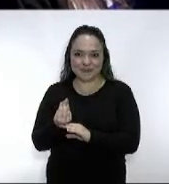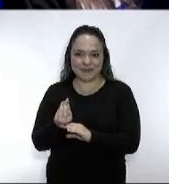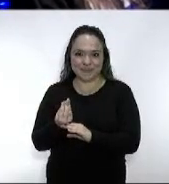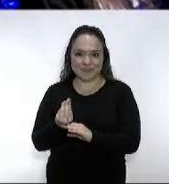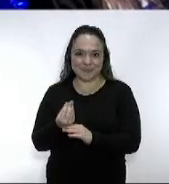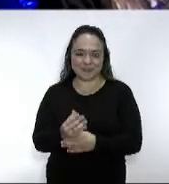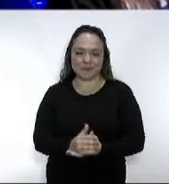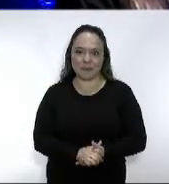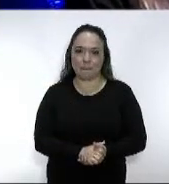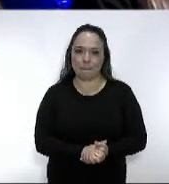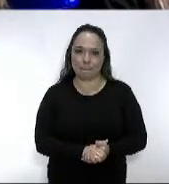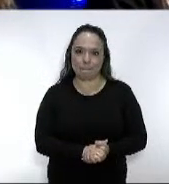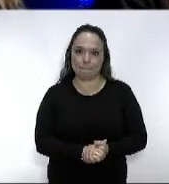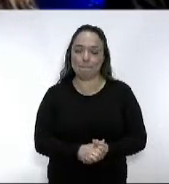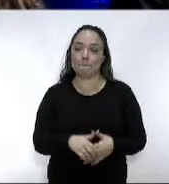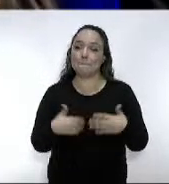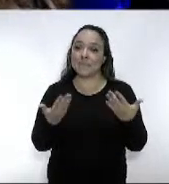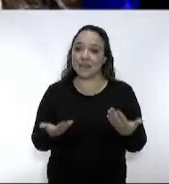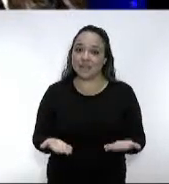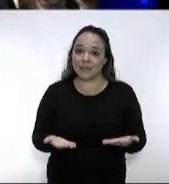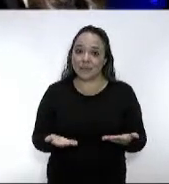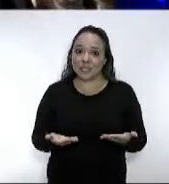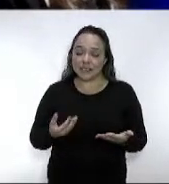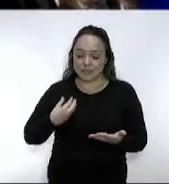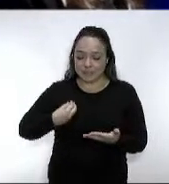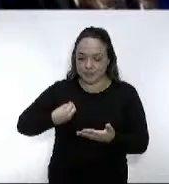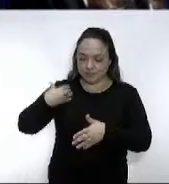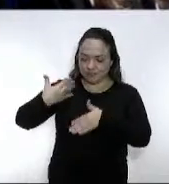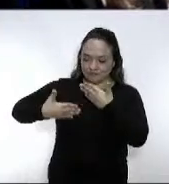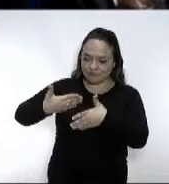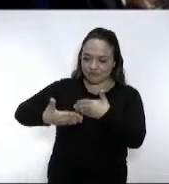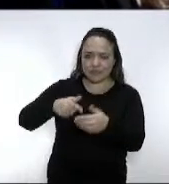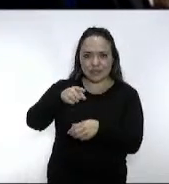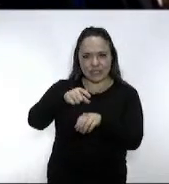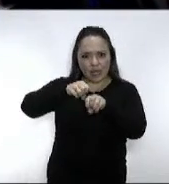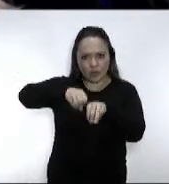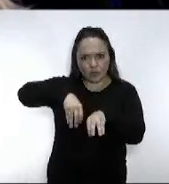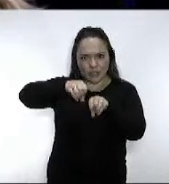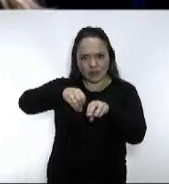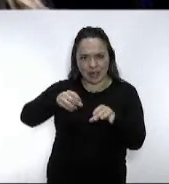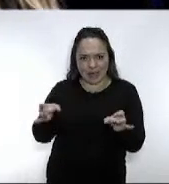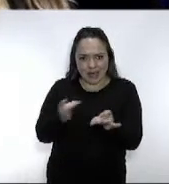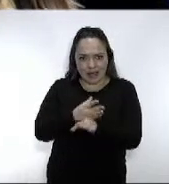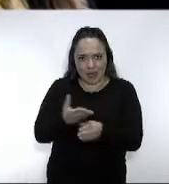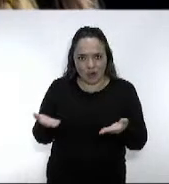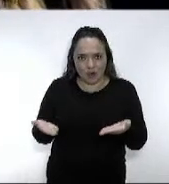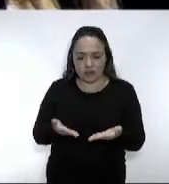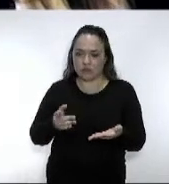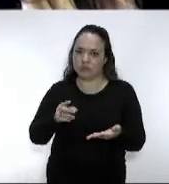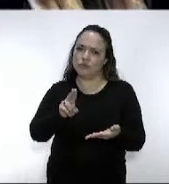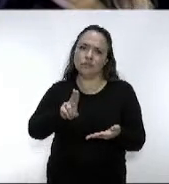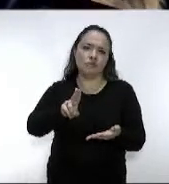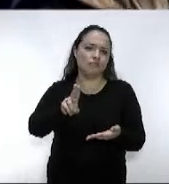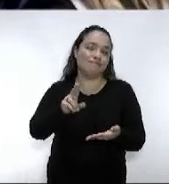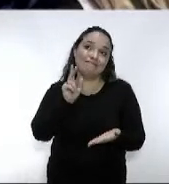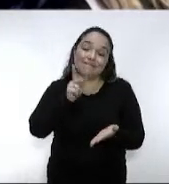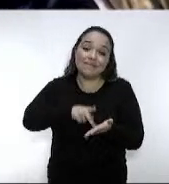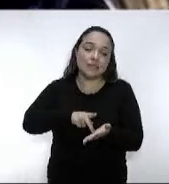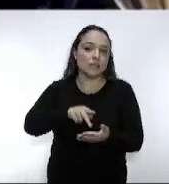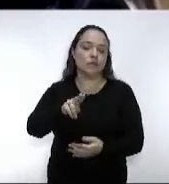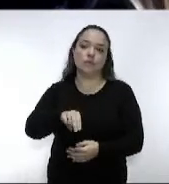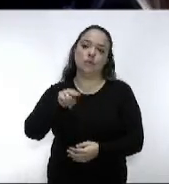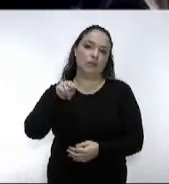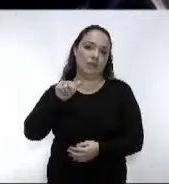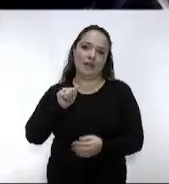just concluded. But as I said, the journey of education of you has not finished today. Maybe it will